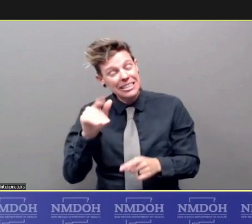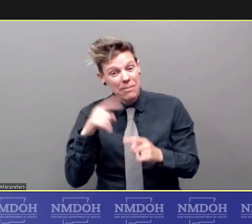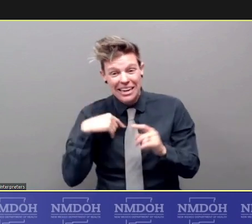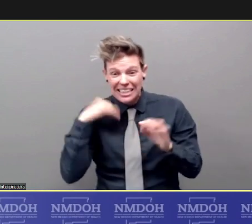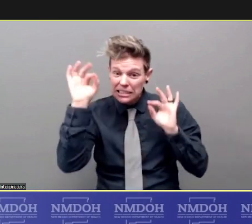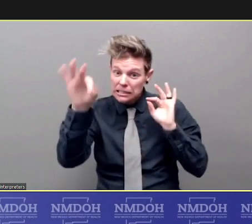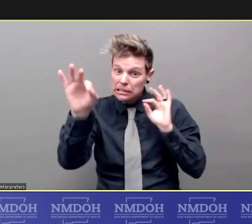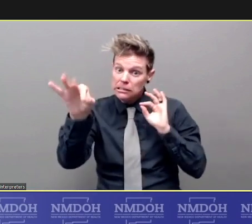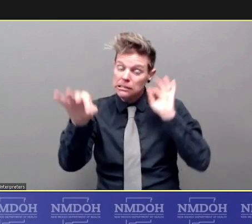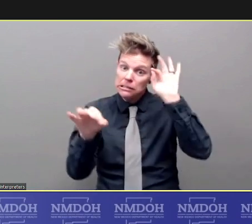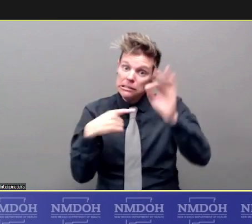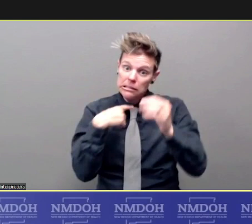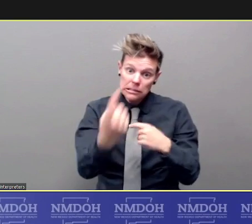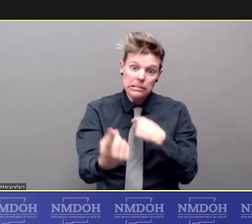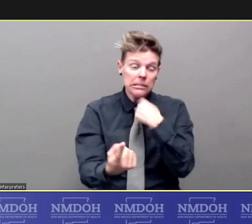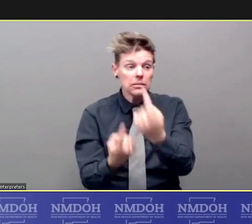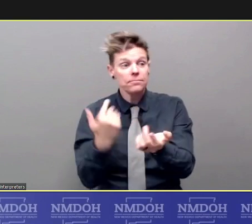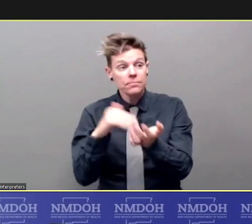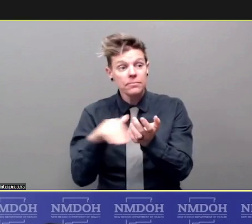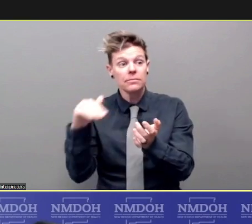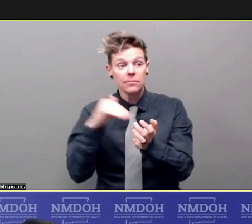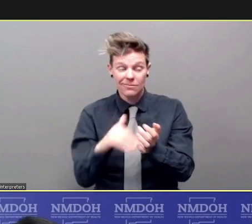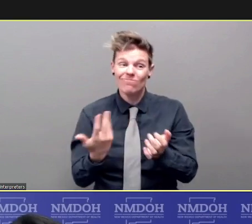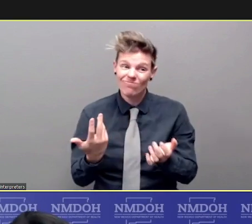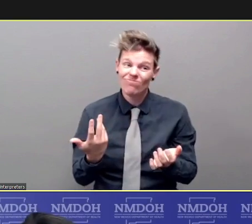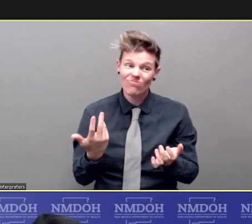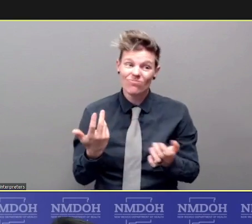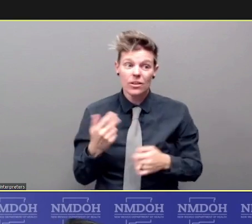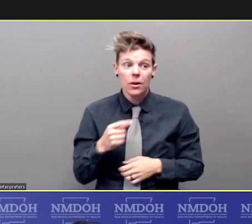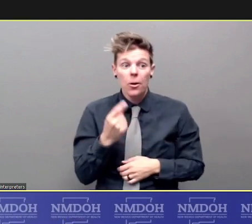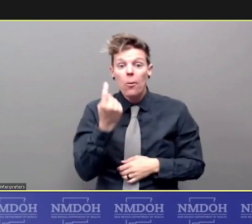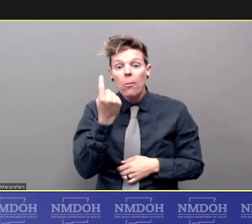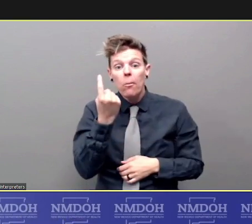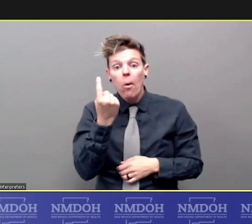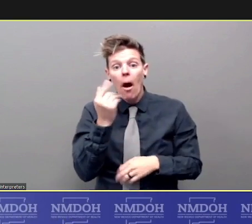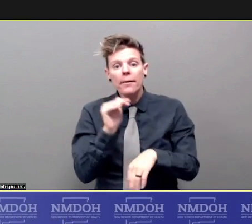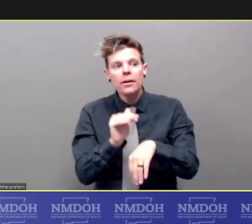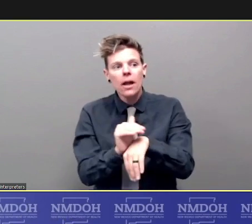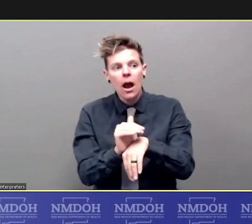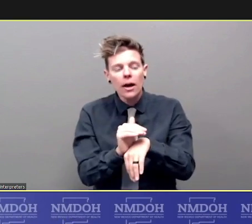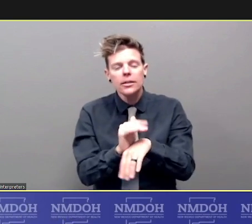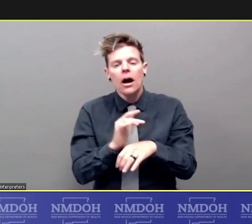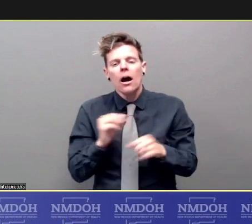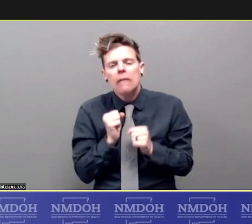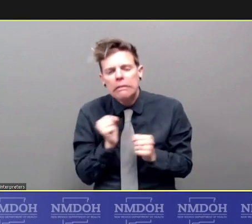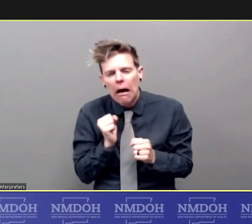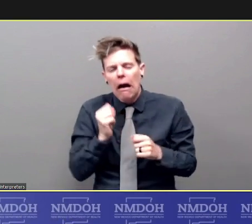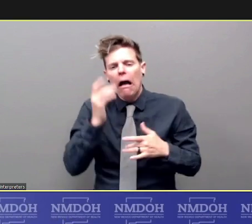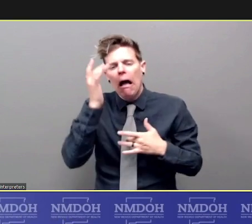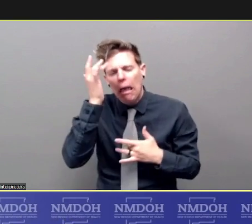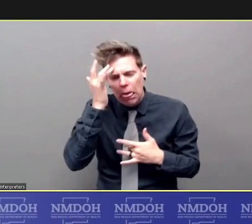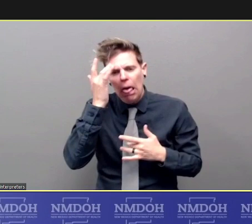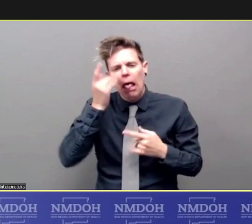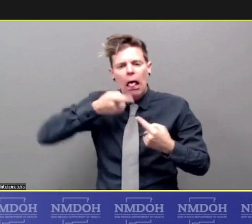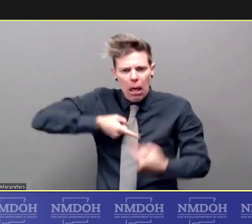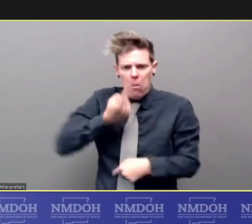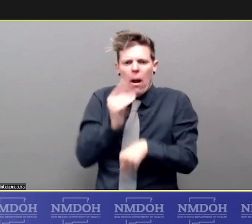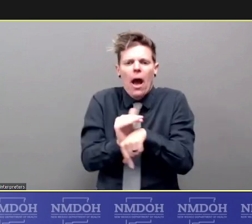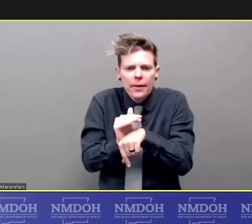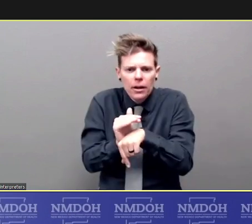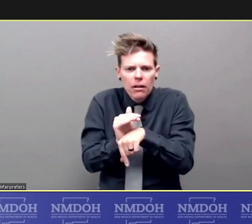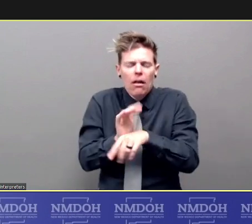that having a night of chills and a fever and, trouble